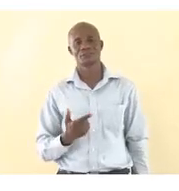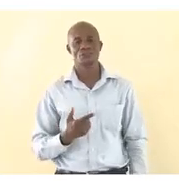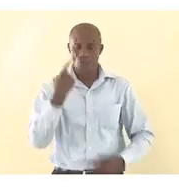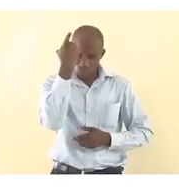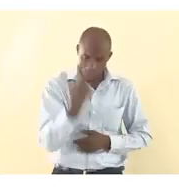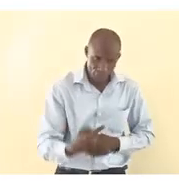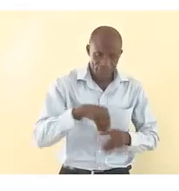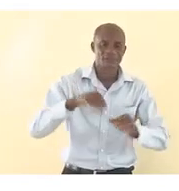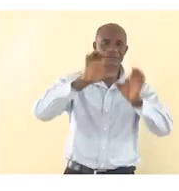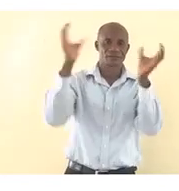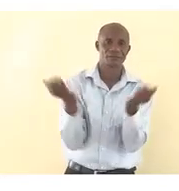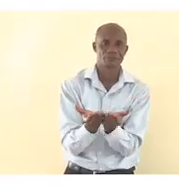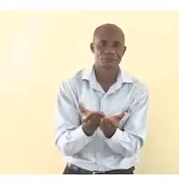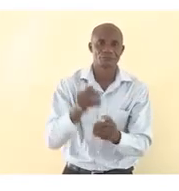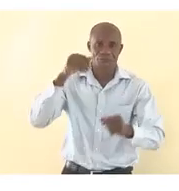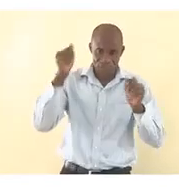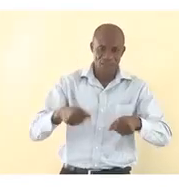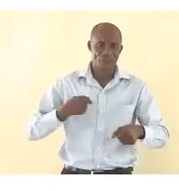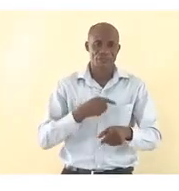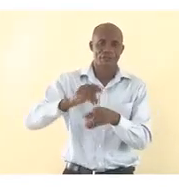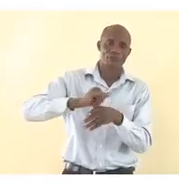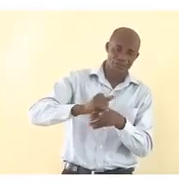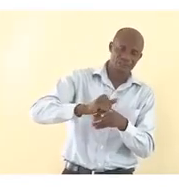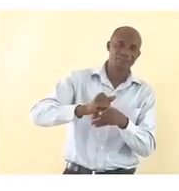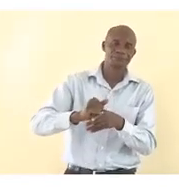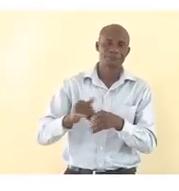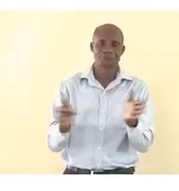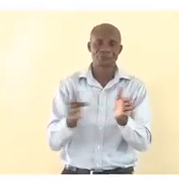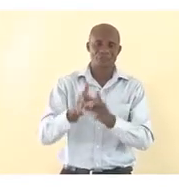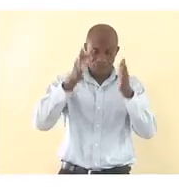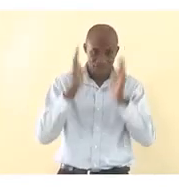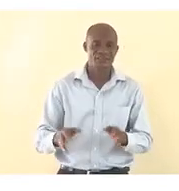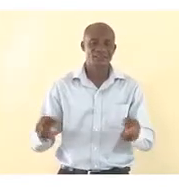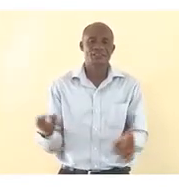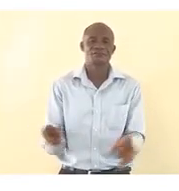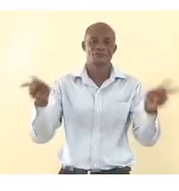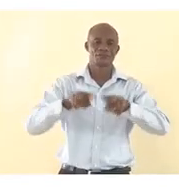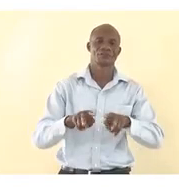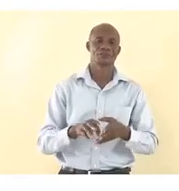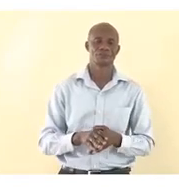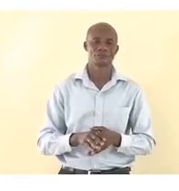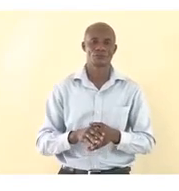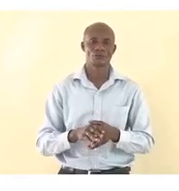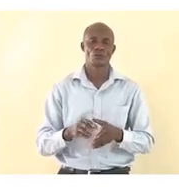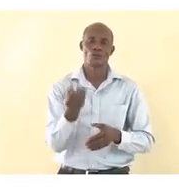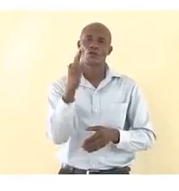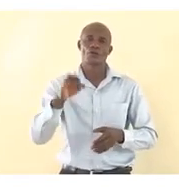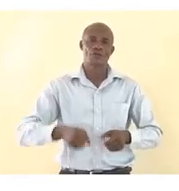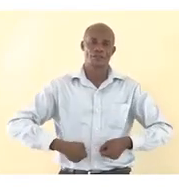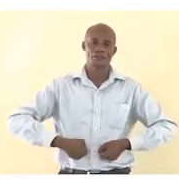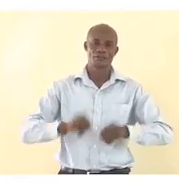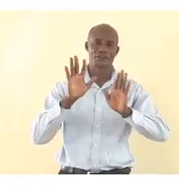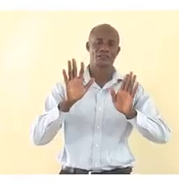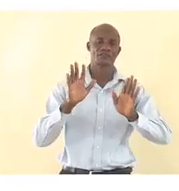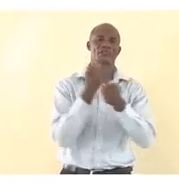community can we practice the Christian virtues of sacrificial love. Can you do sacrificial love when you are alone in your room? Can you